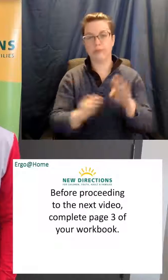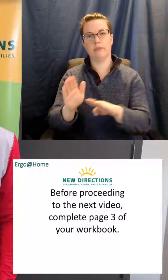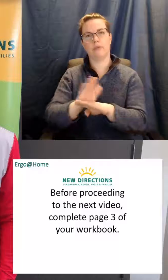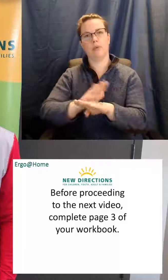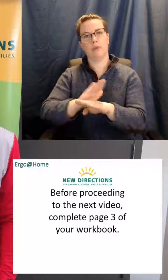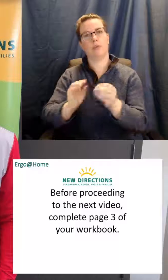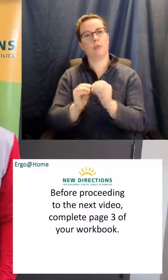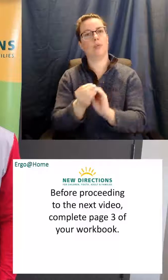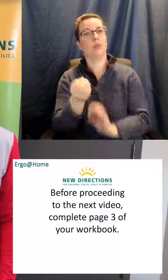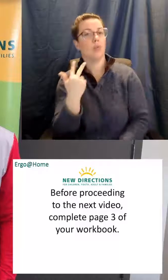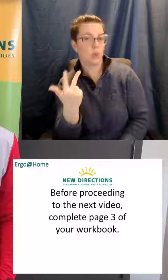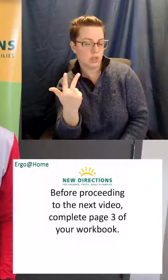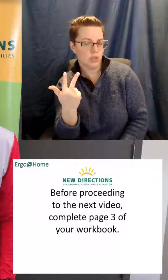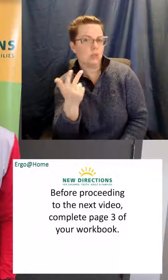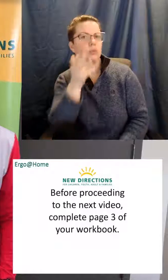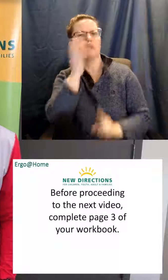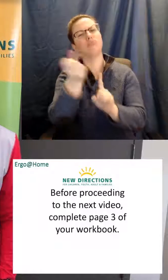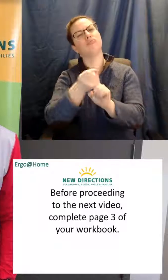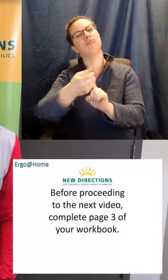about